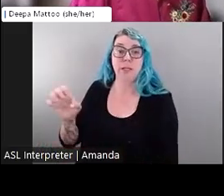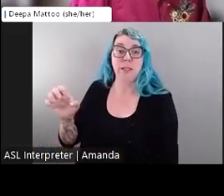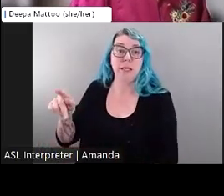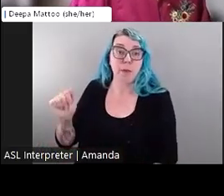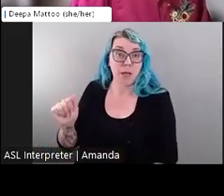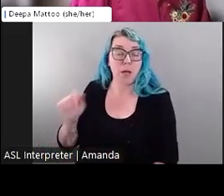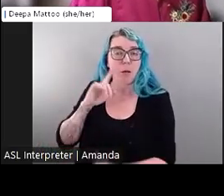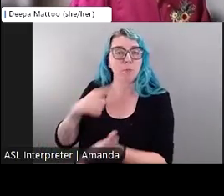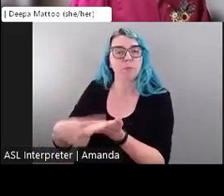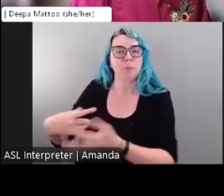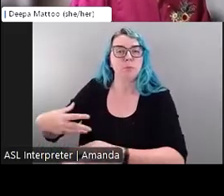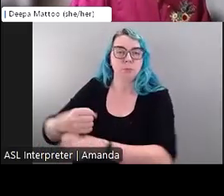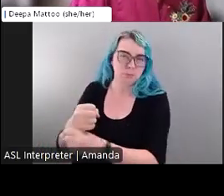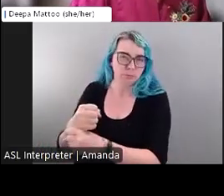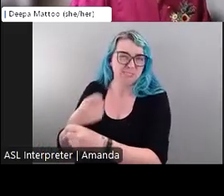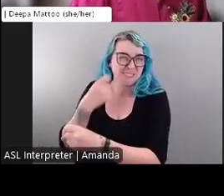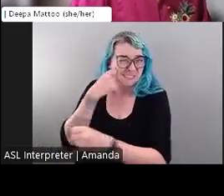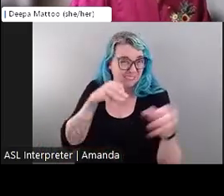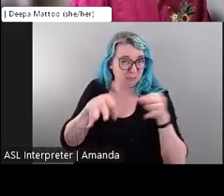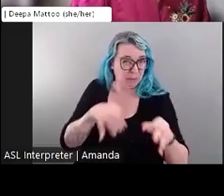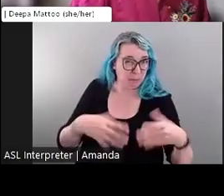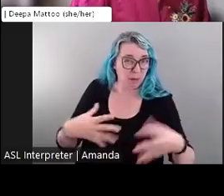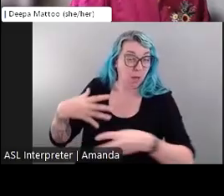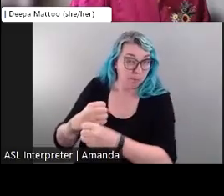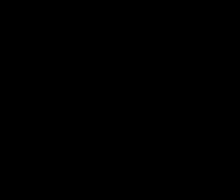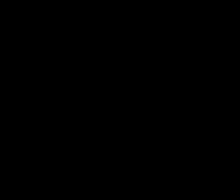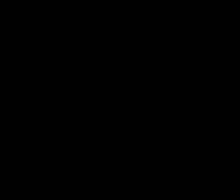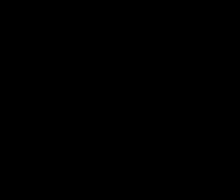questions. So I'm going to stop sharing my screen.